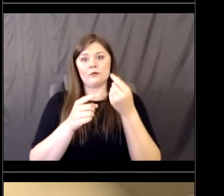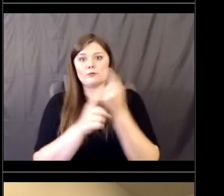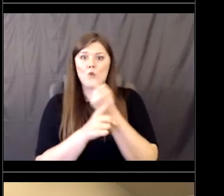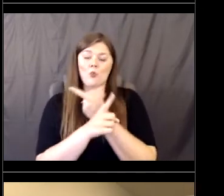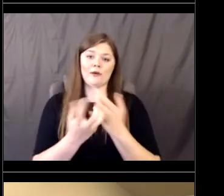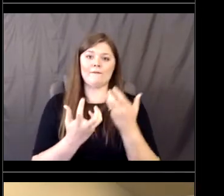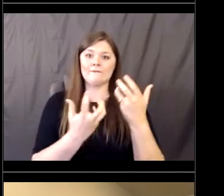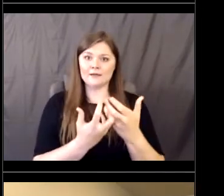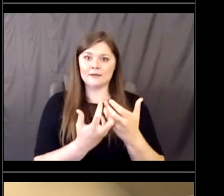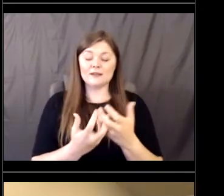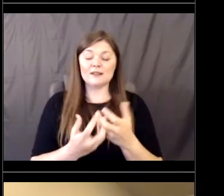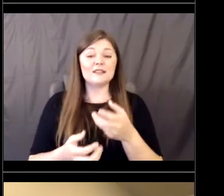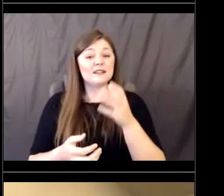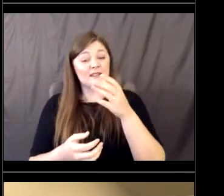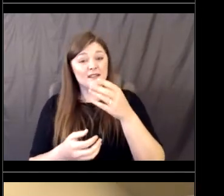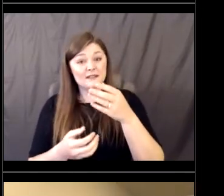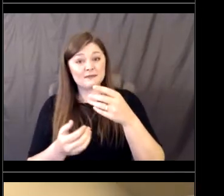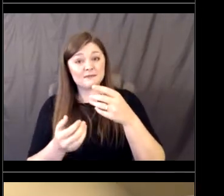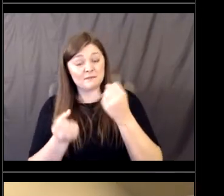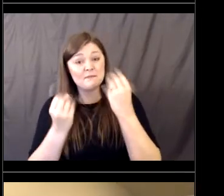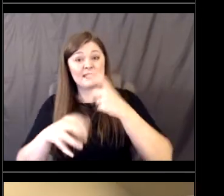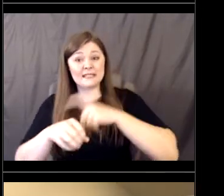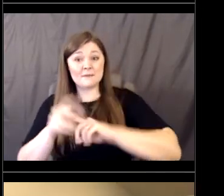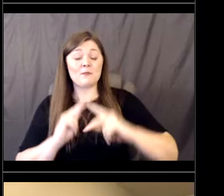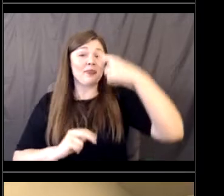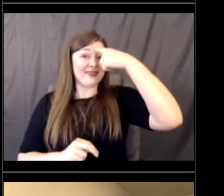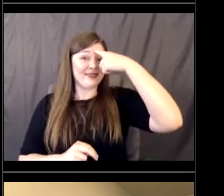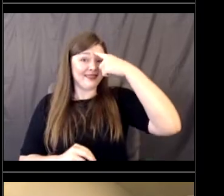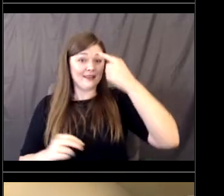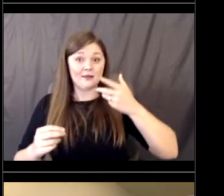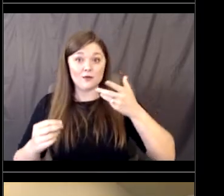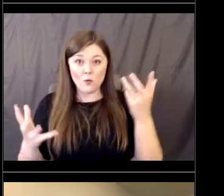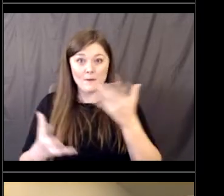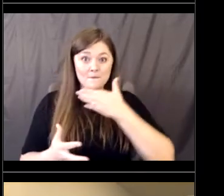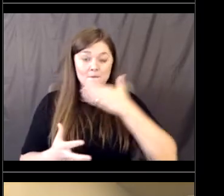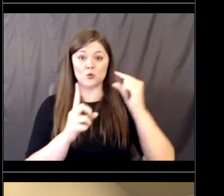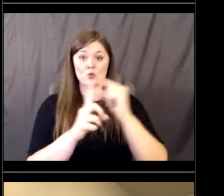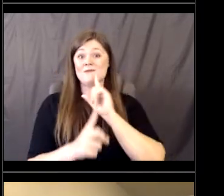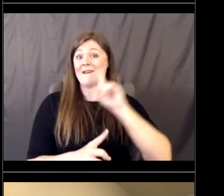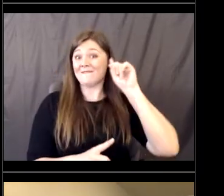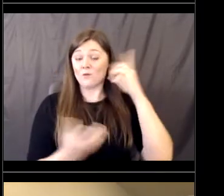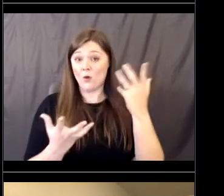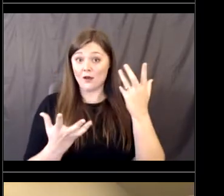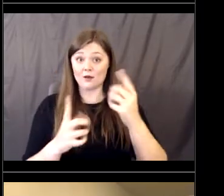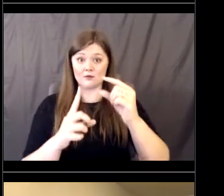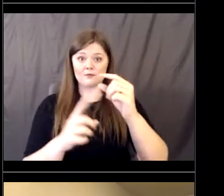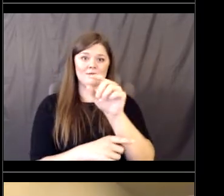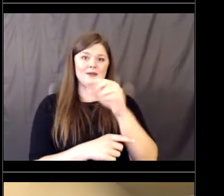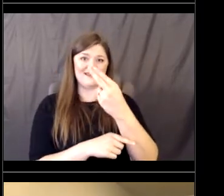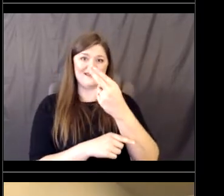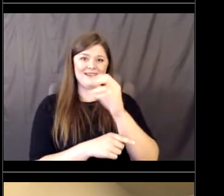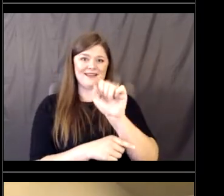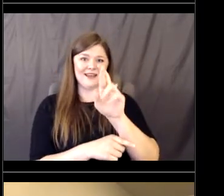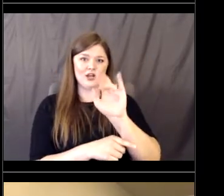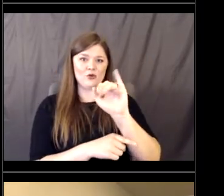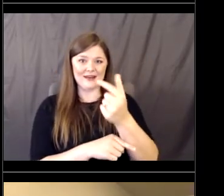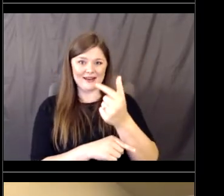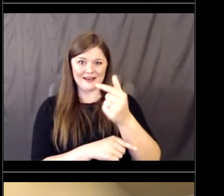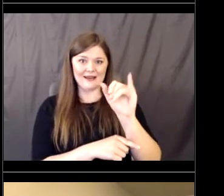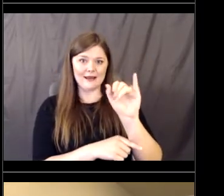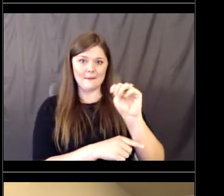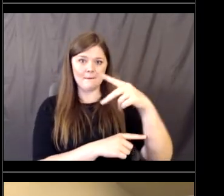people think that the most appropriate term to use when talking about deaf people objectively would be the term hearing impaired. And in fact, that's probably